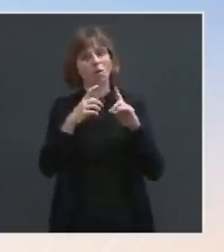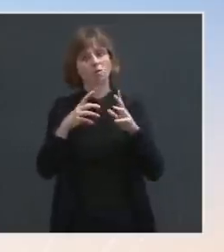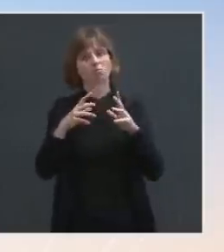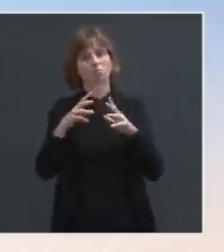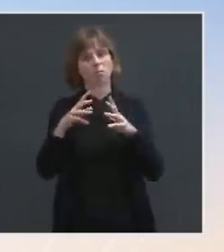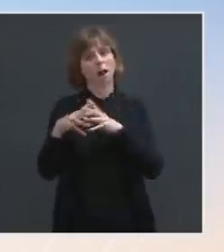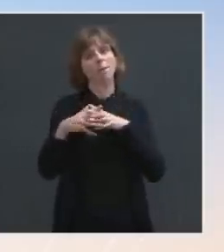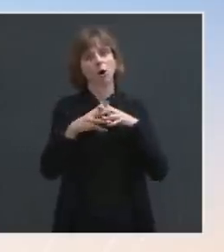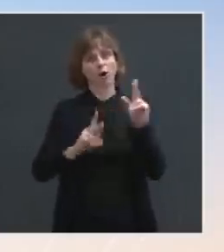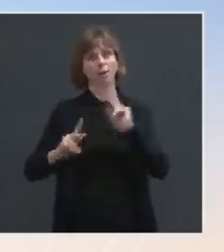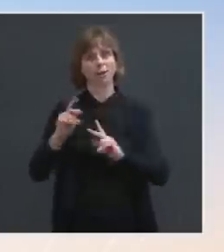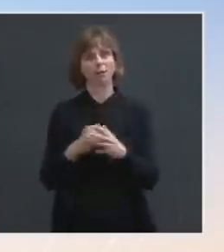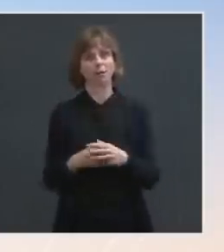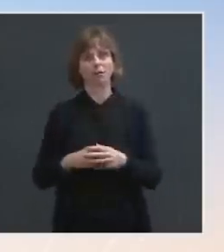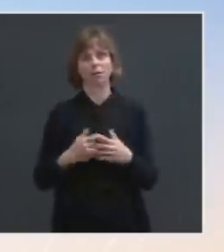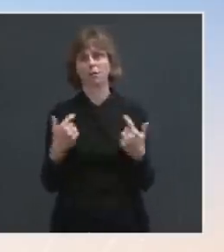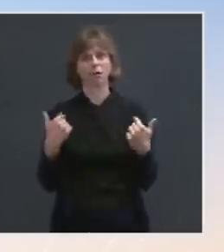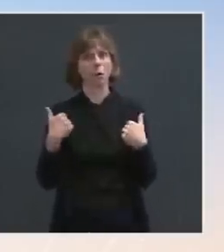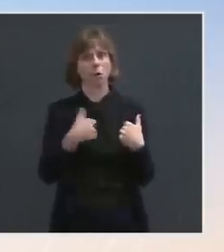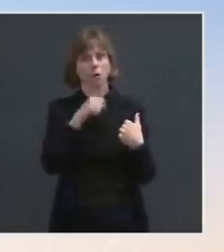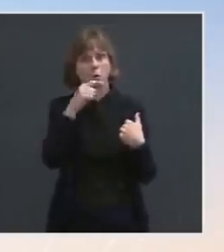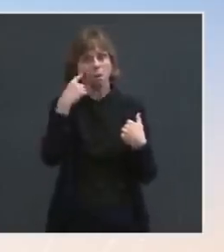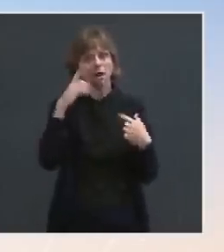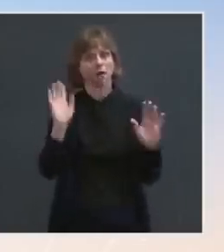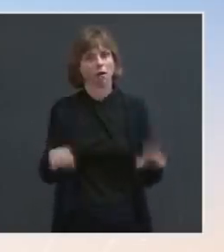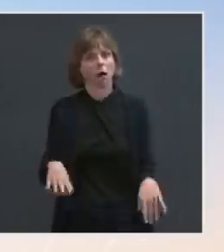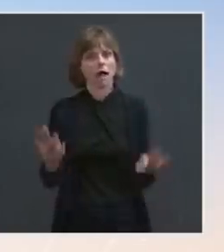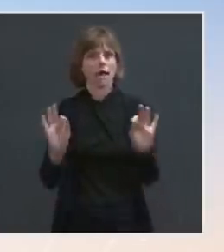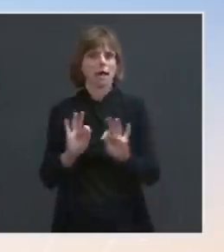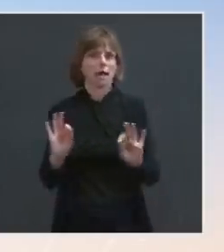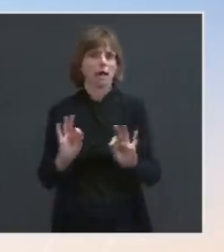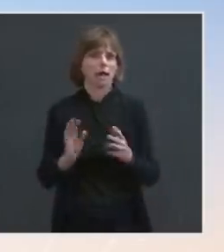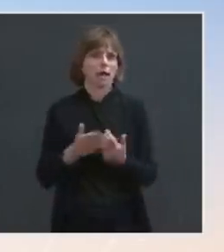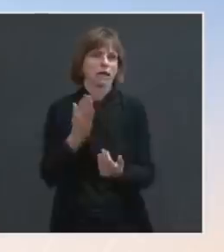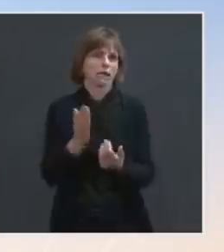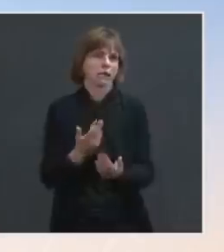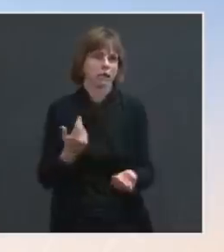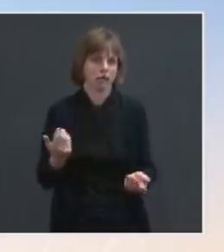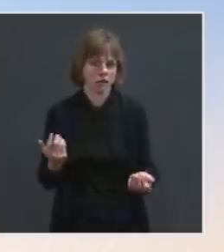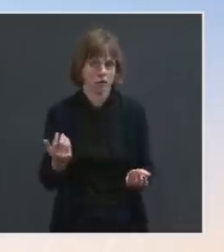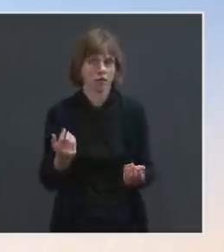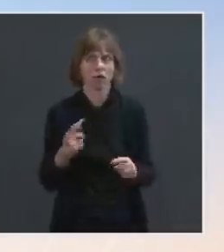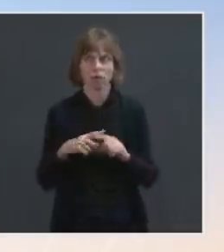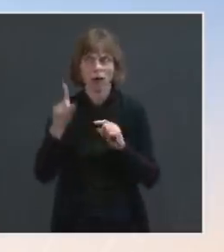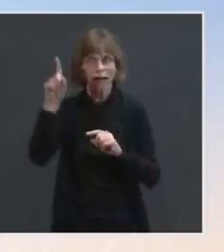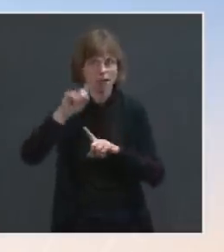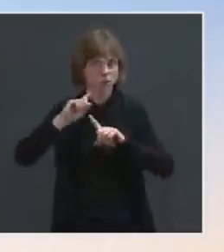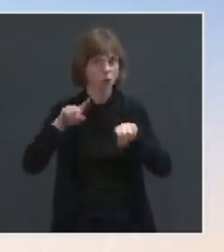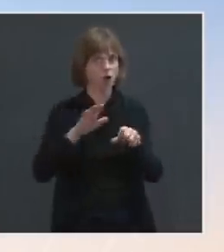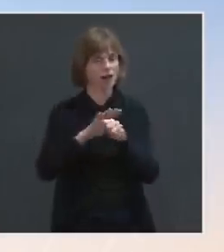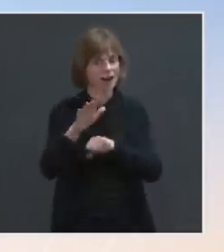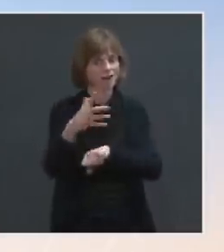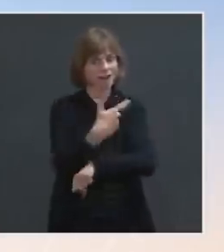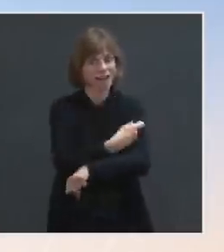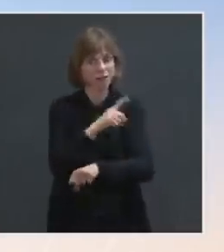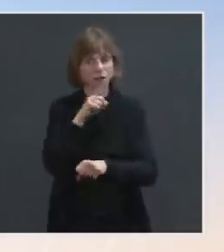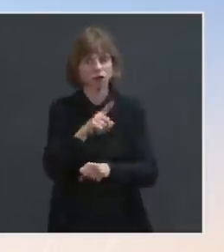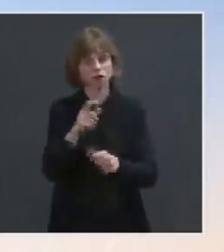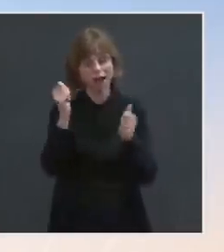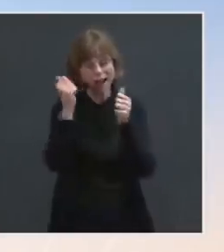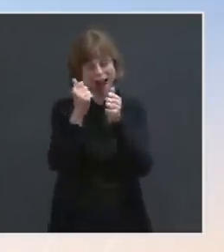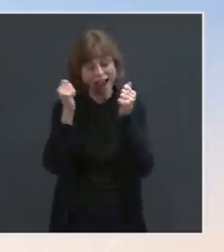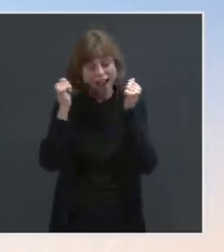He doesn't think that's easy. None of us think that's easy. But he has ordered enough vaccines to ensure everybody in the country is